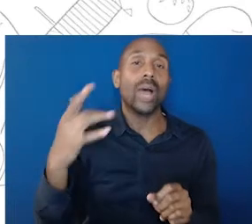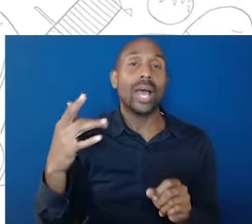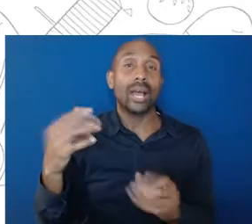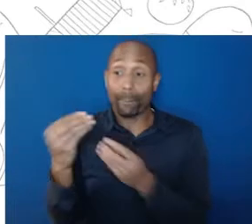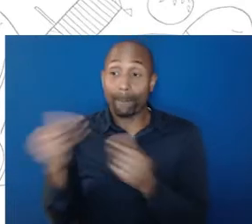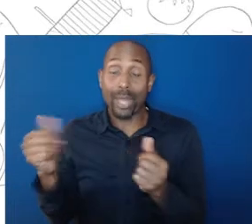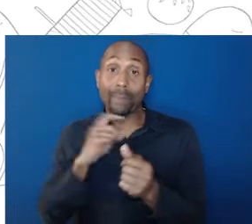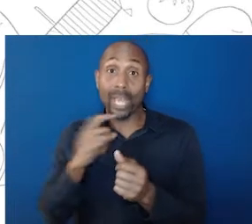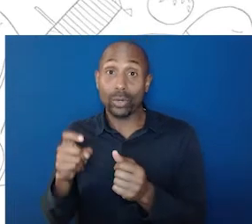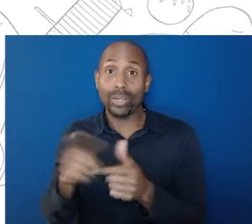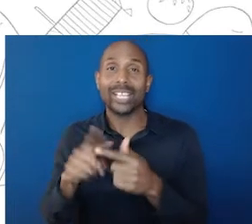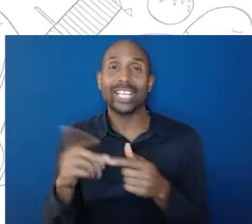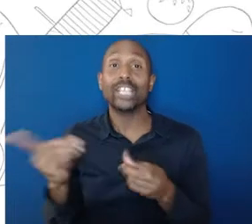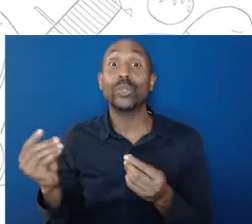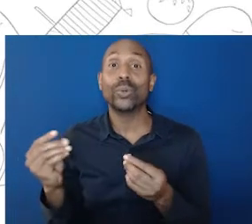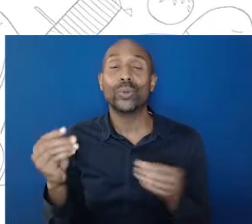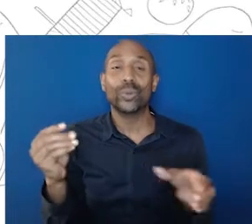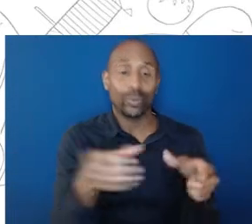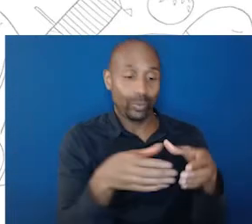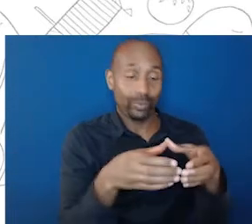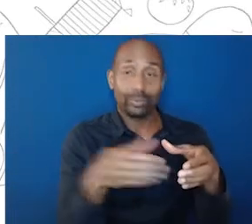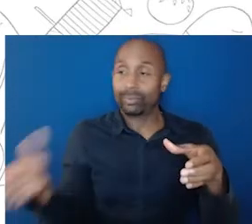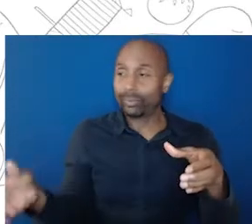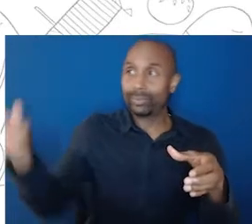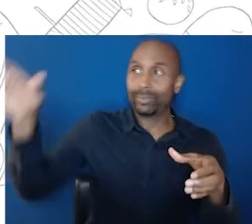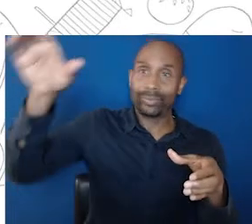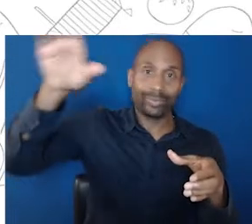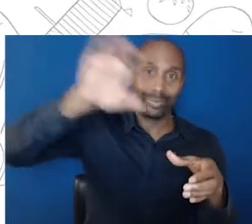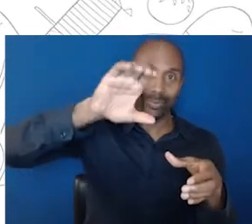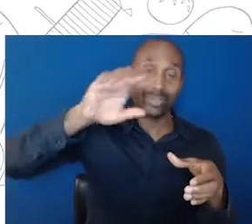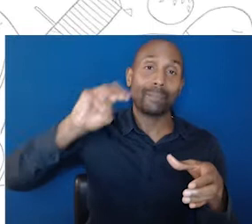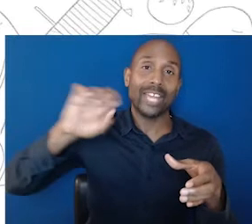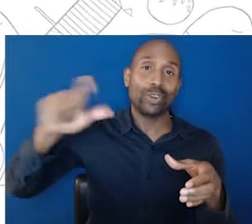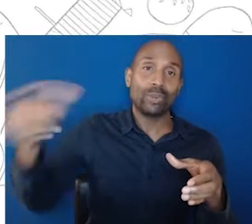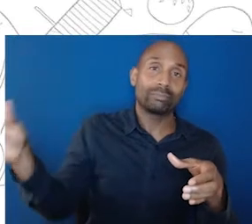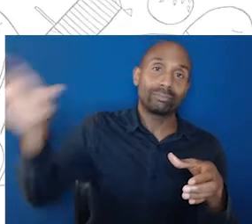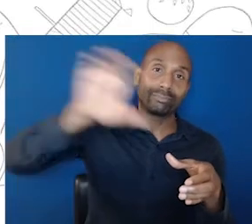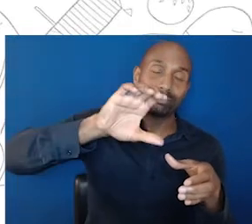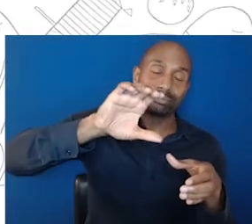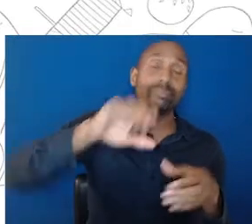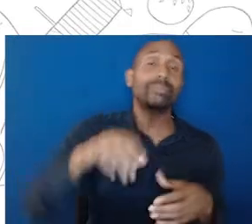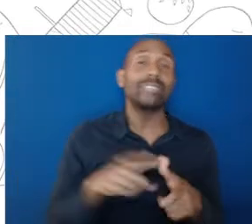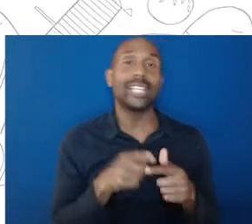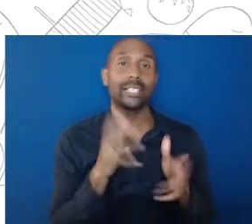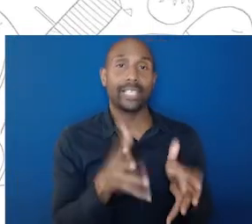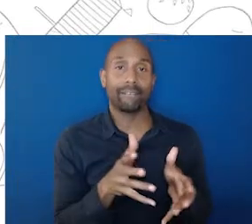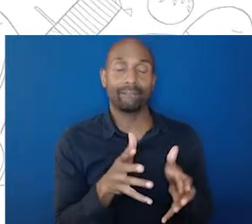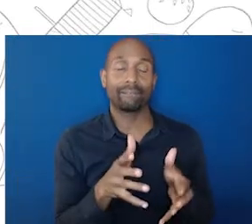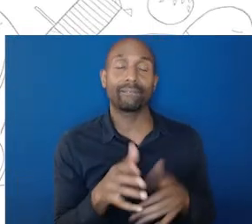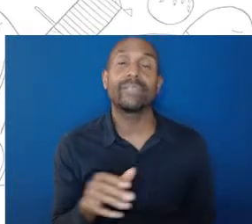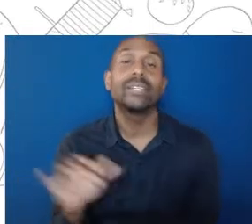the metal and pour it inside. Mm-hmm. And then it gets set. So it's a casting process, like lost wax